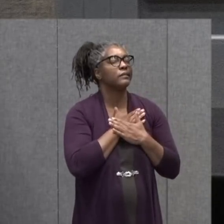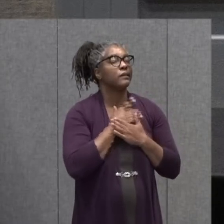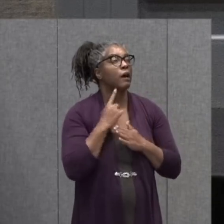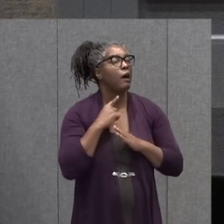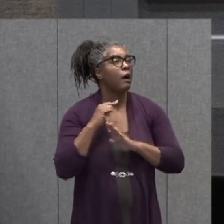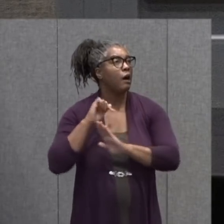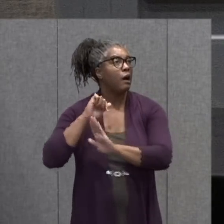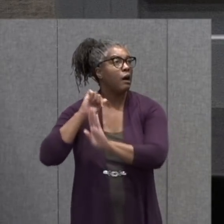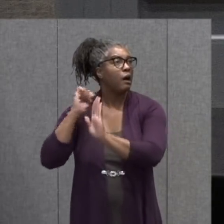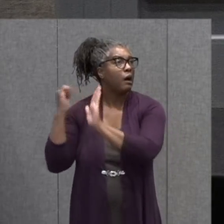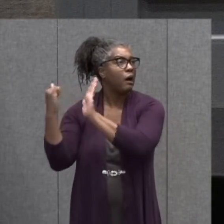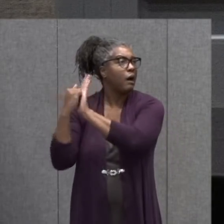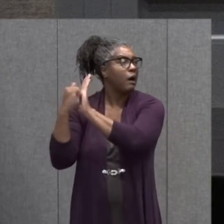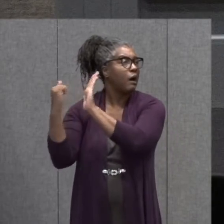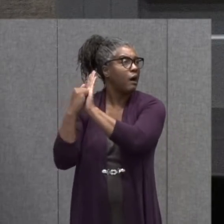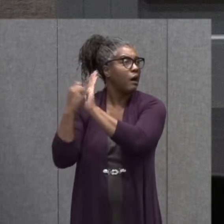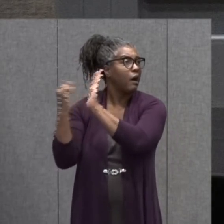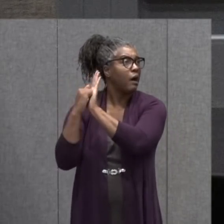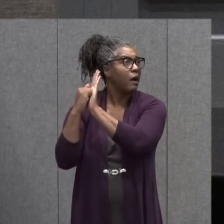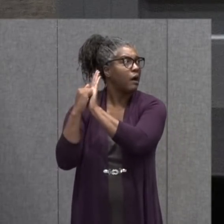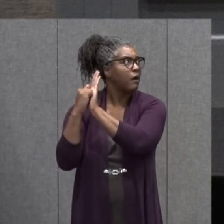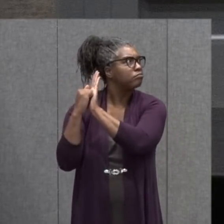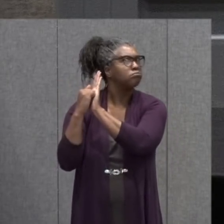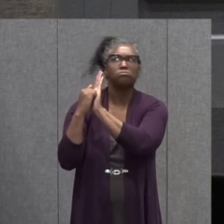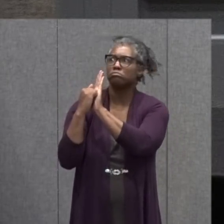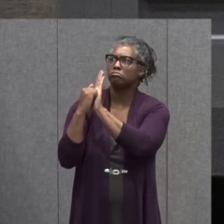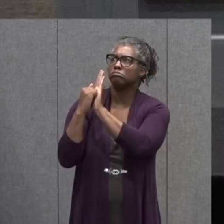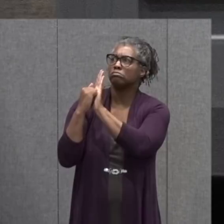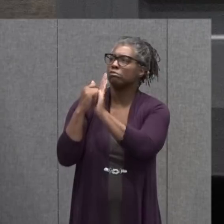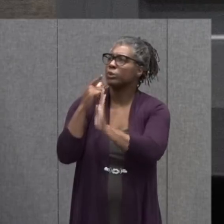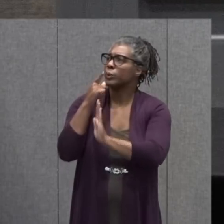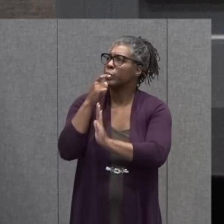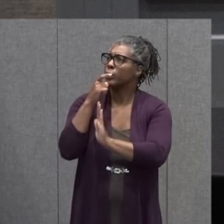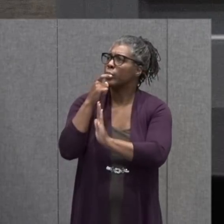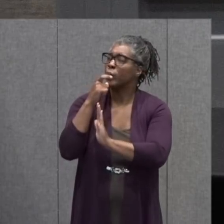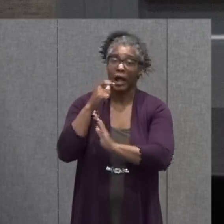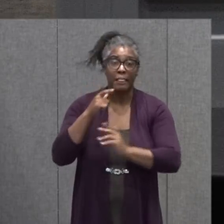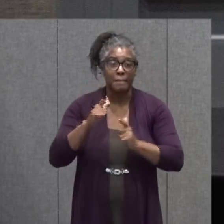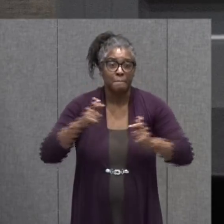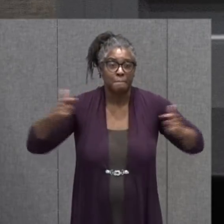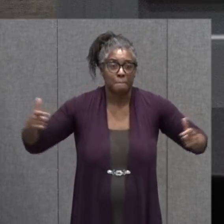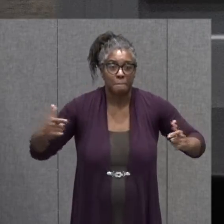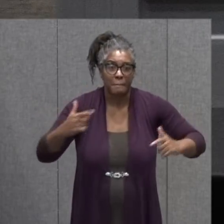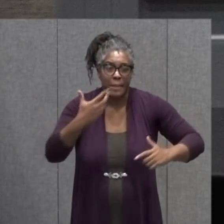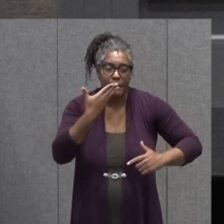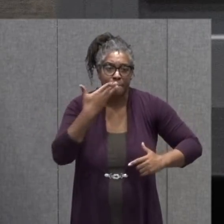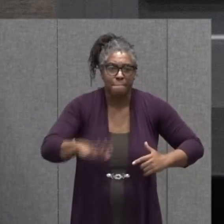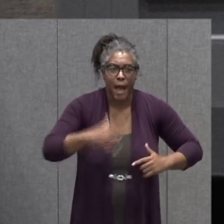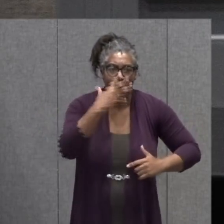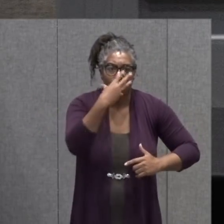knock on the door. It was the big bad wolf, and he was even hungrier now.